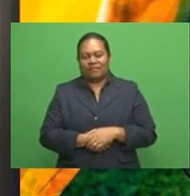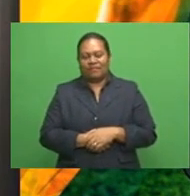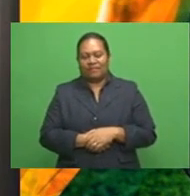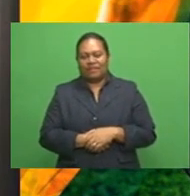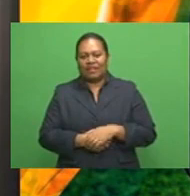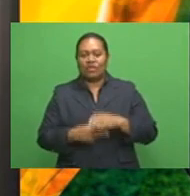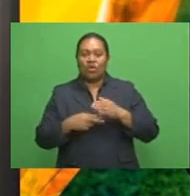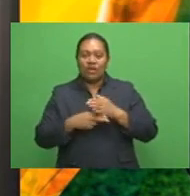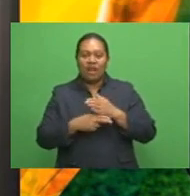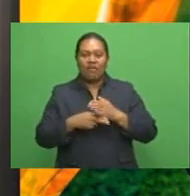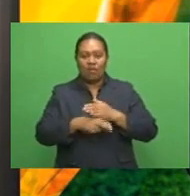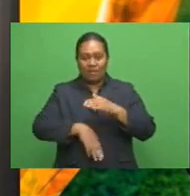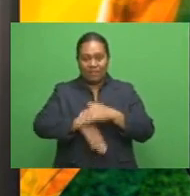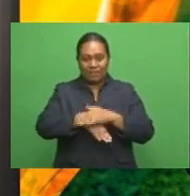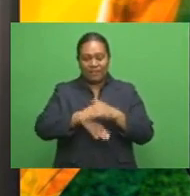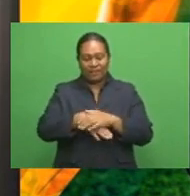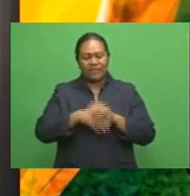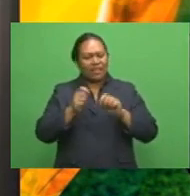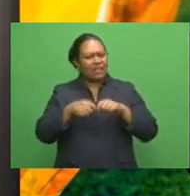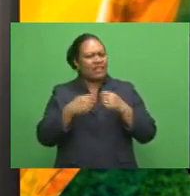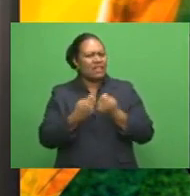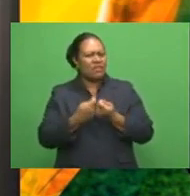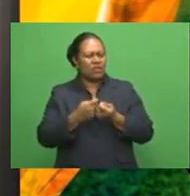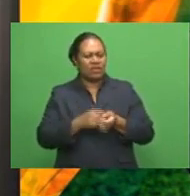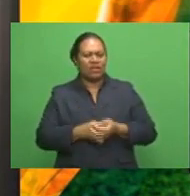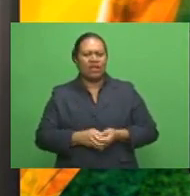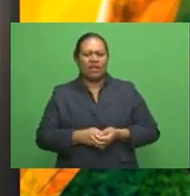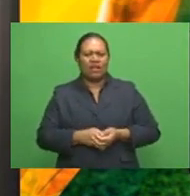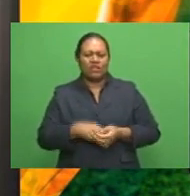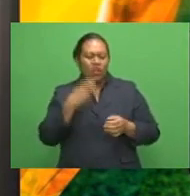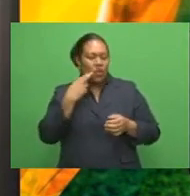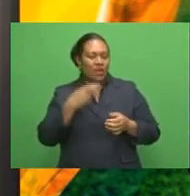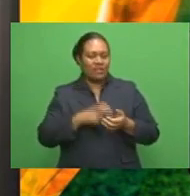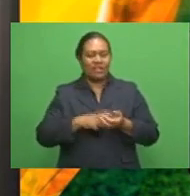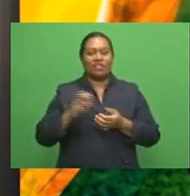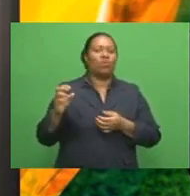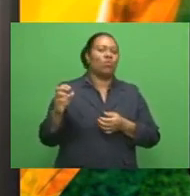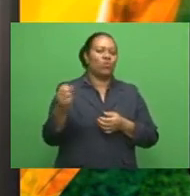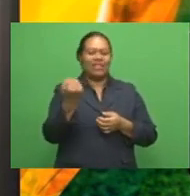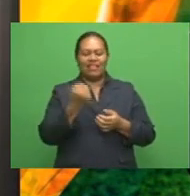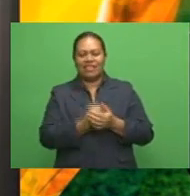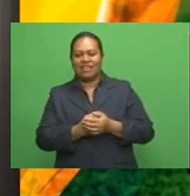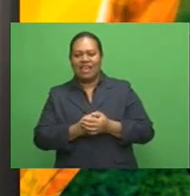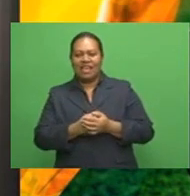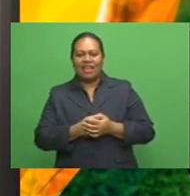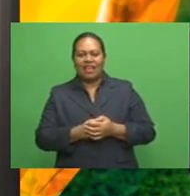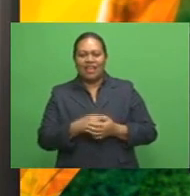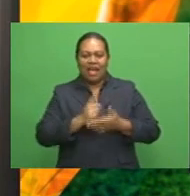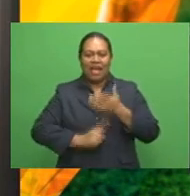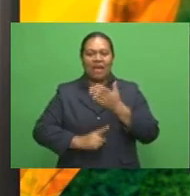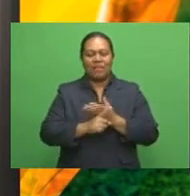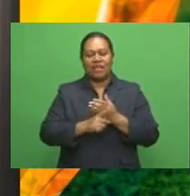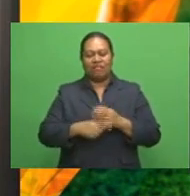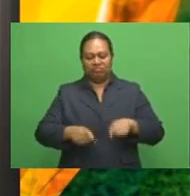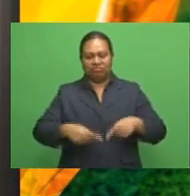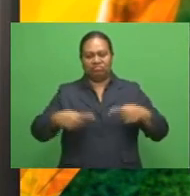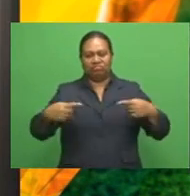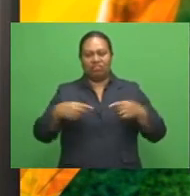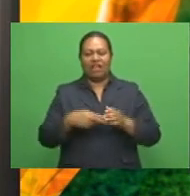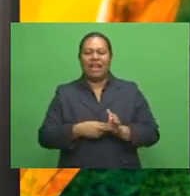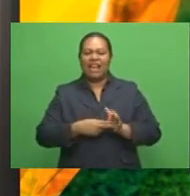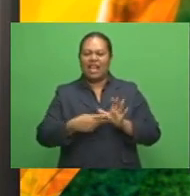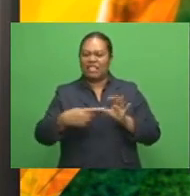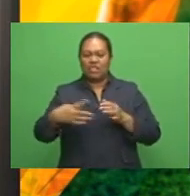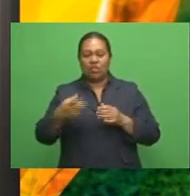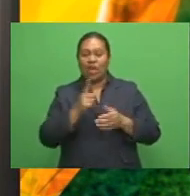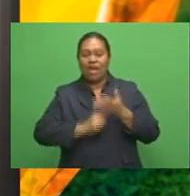Navo Football says that teamwork was key in registering their first win in the Vodafone Premier League against Nasinu at Ratodakambao Park